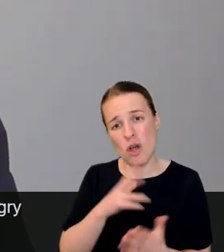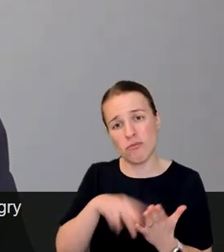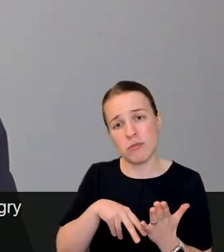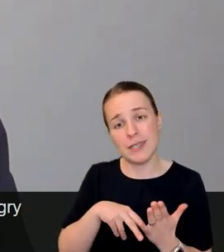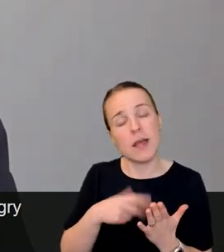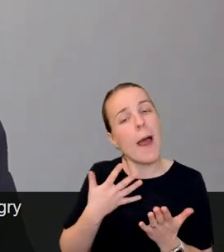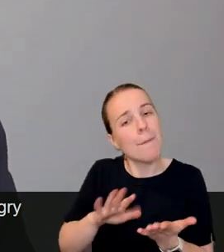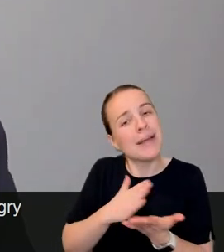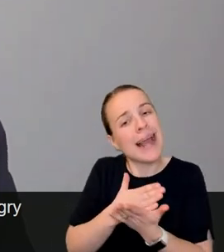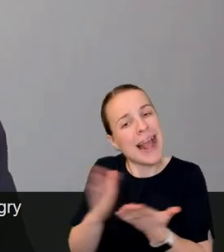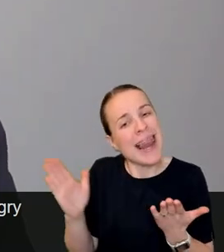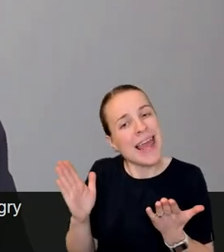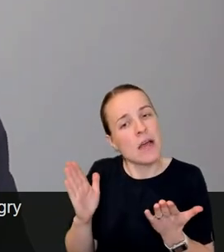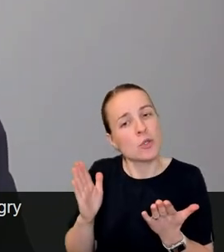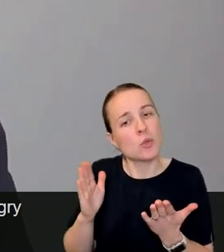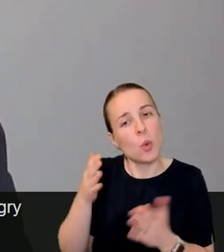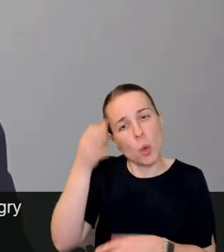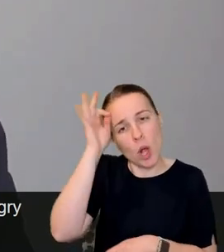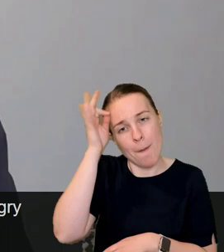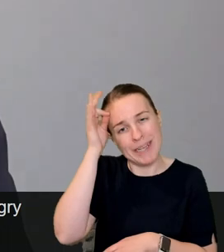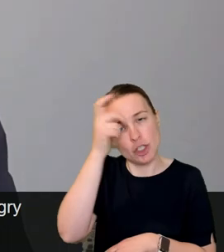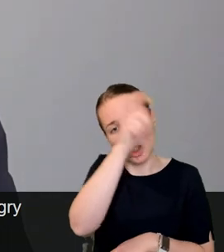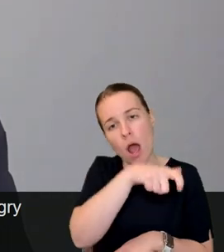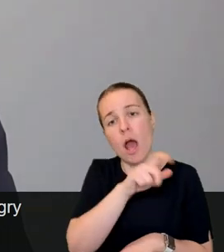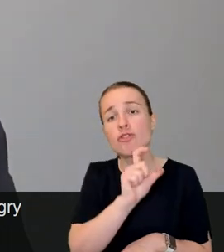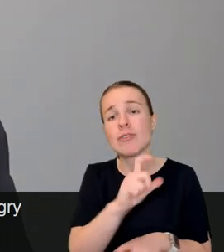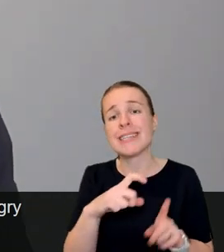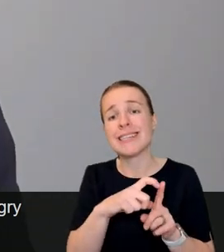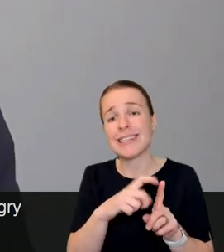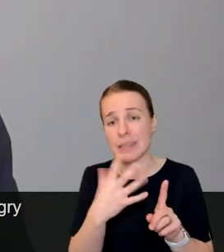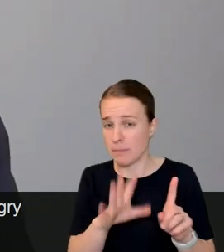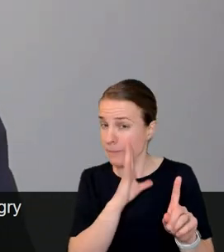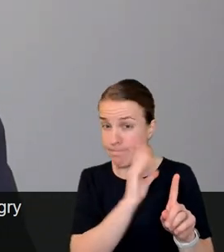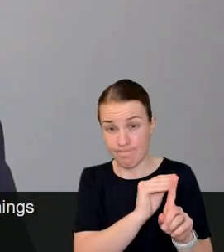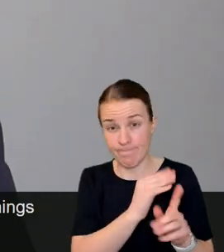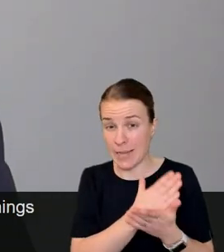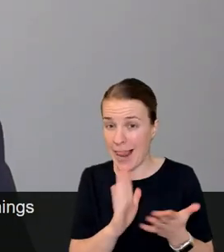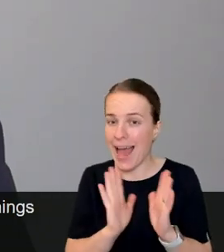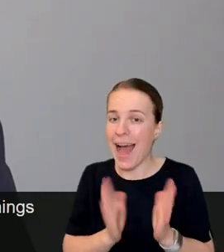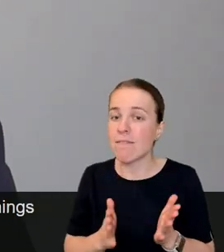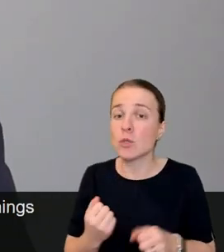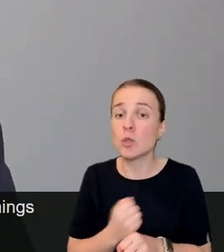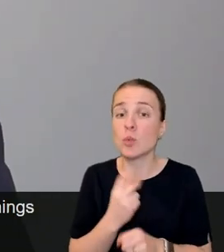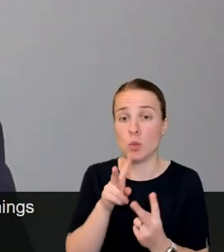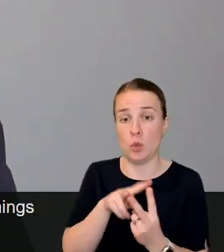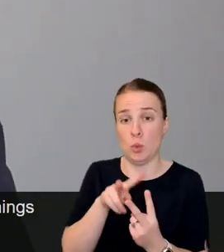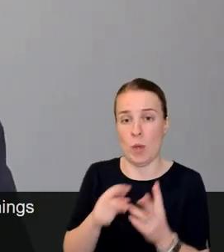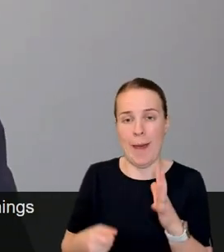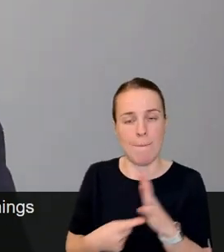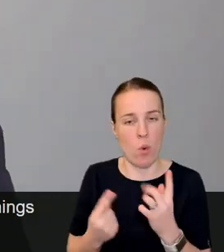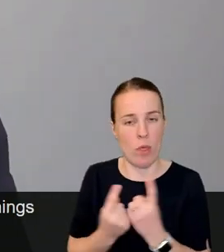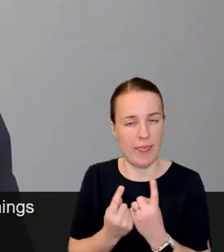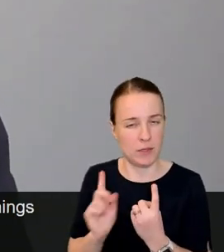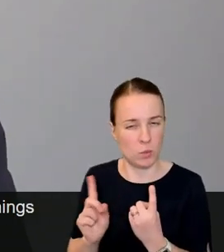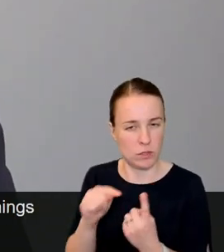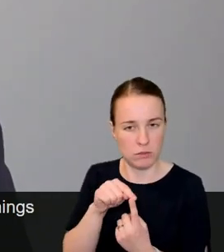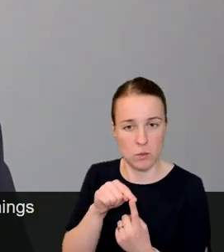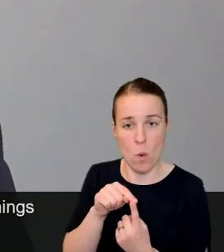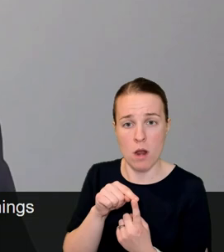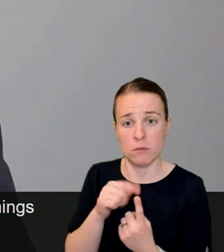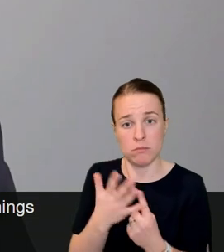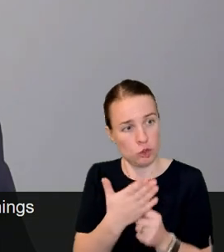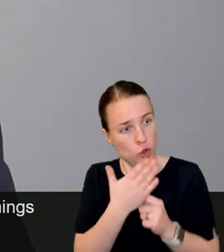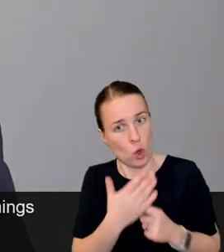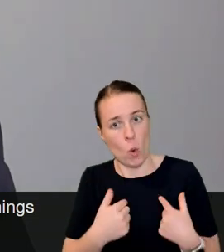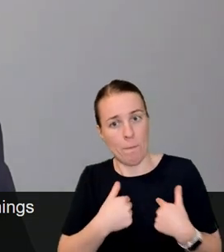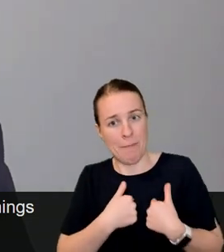two really important things in short time. One is to show me and Londoners